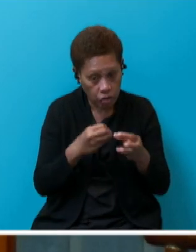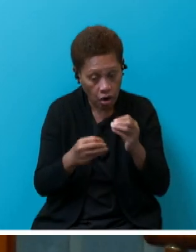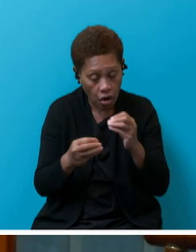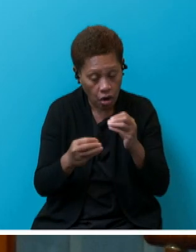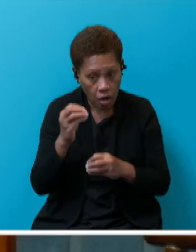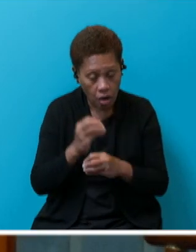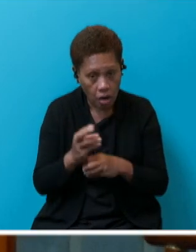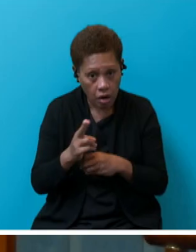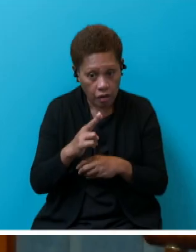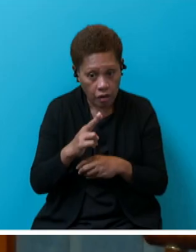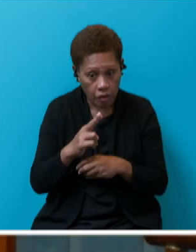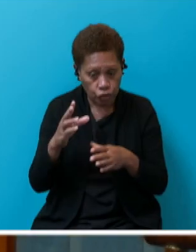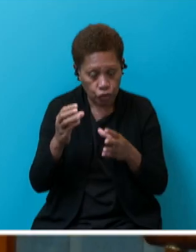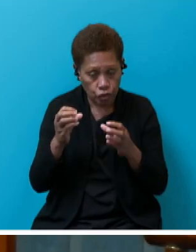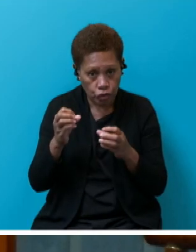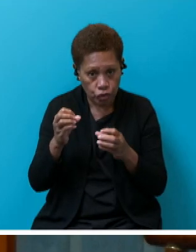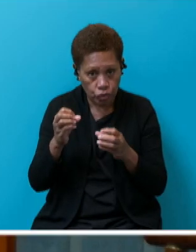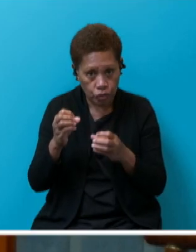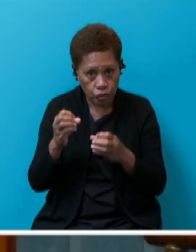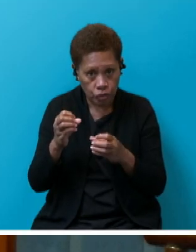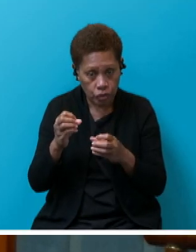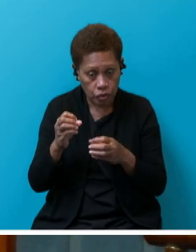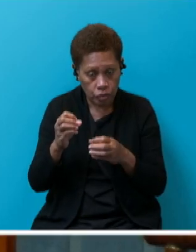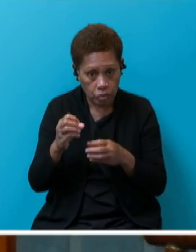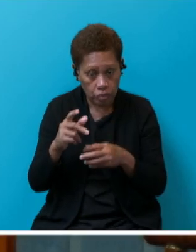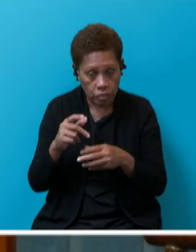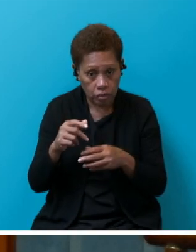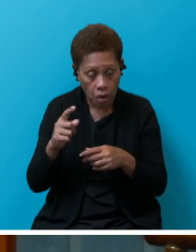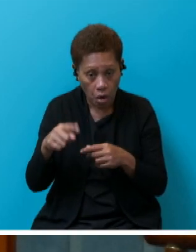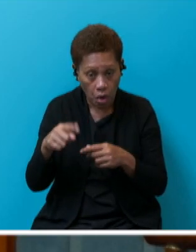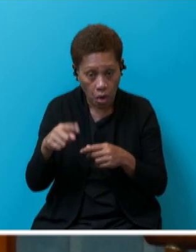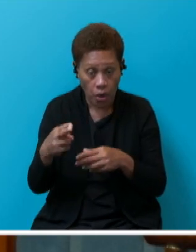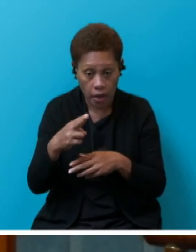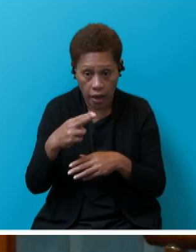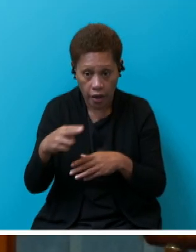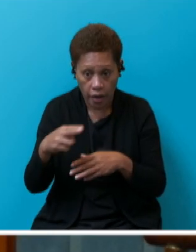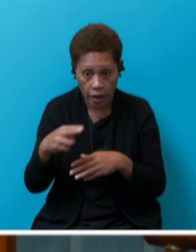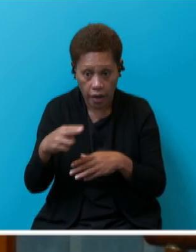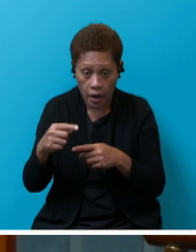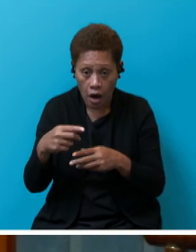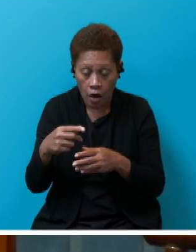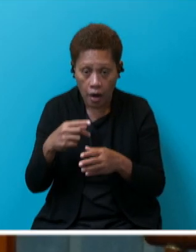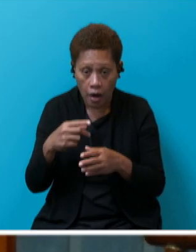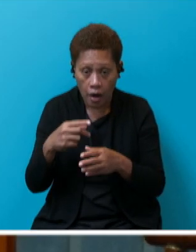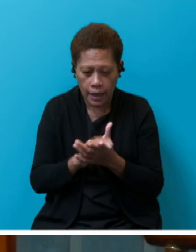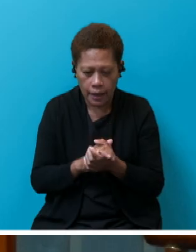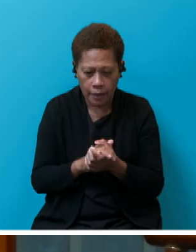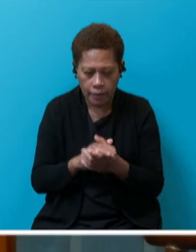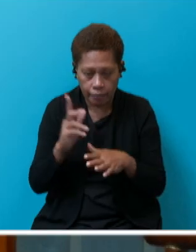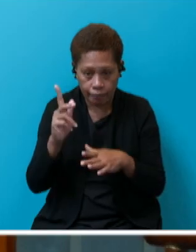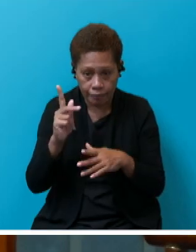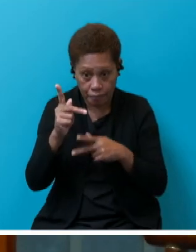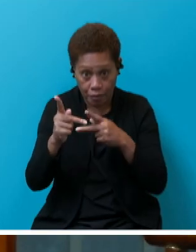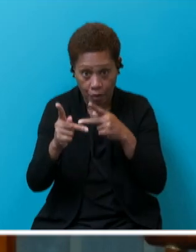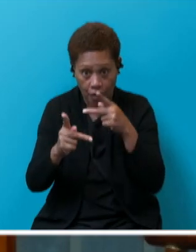Gazettal. The intention is to roll out implementation in phases, beginning with small offers and then progressively introducing the